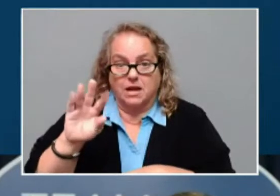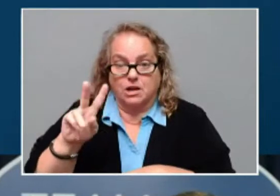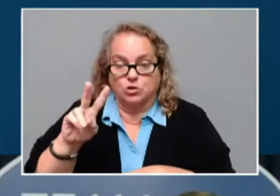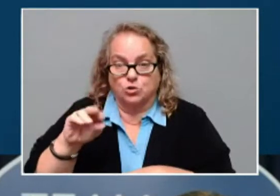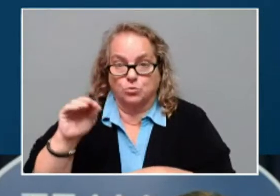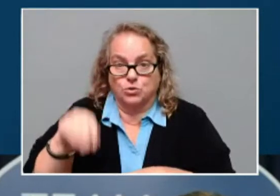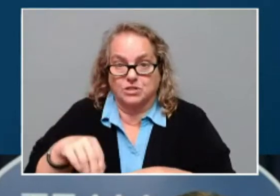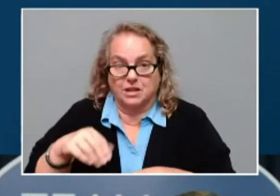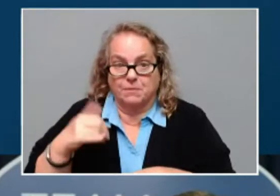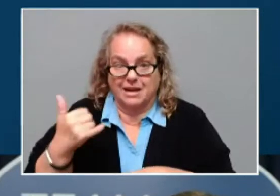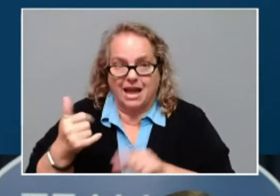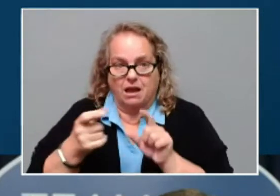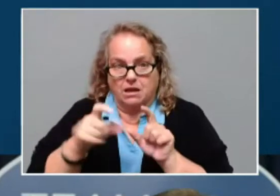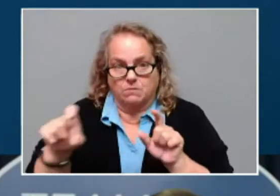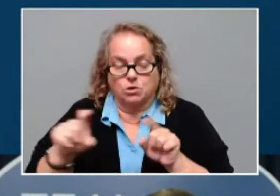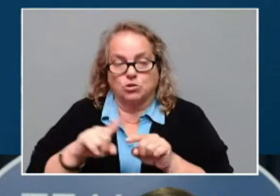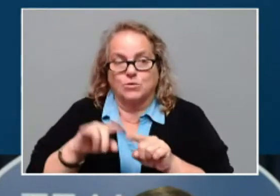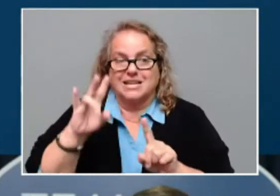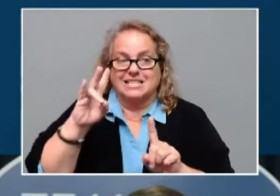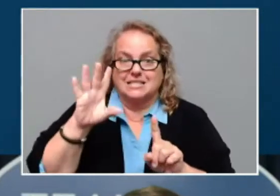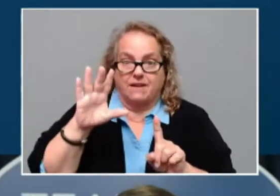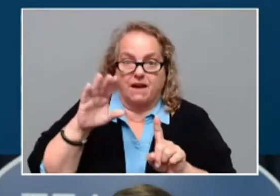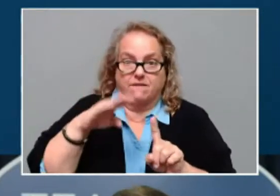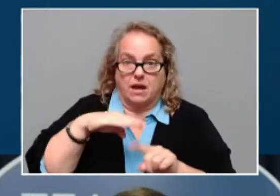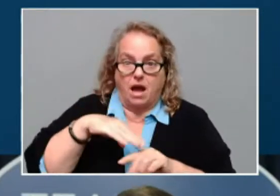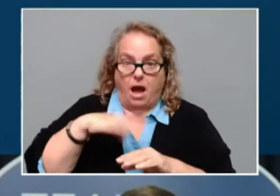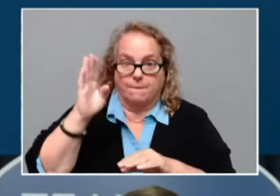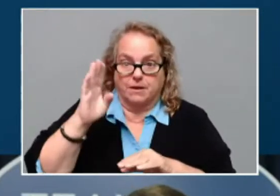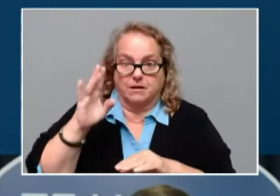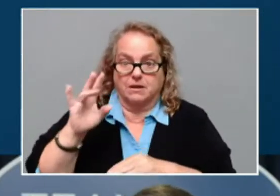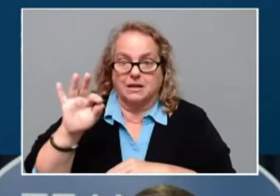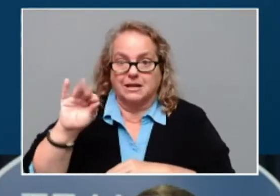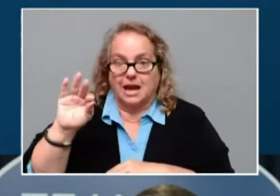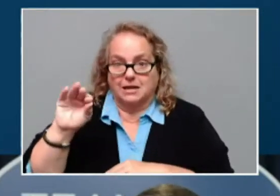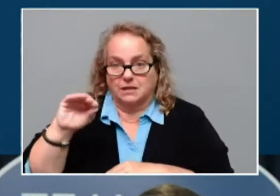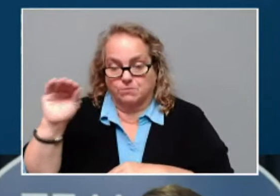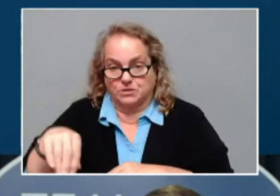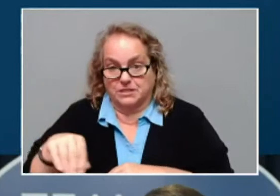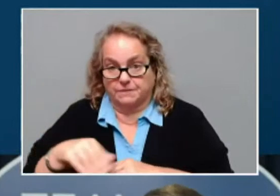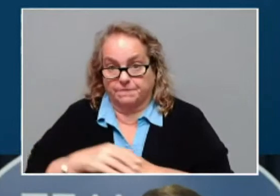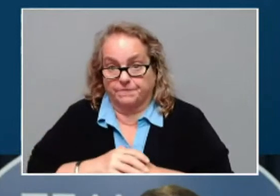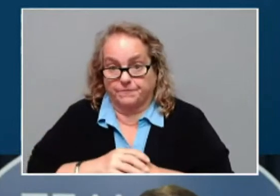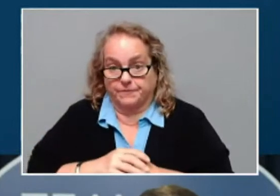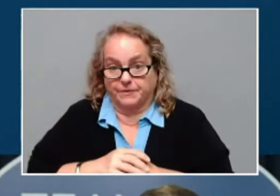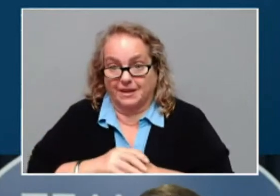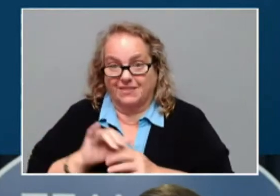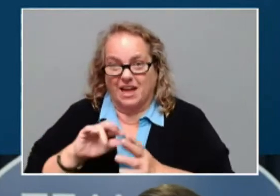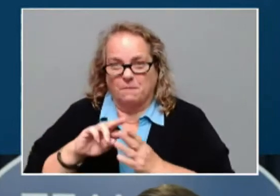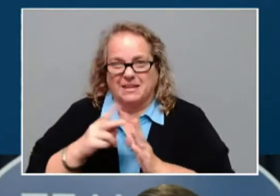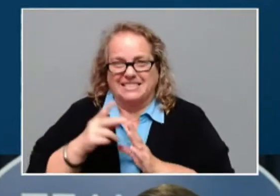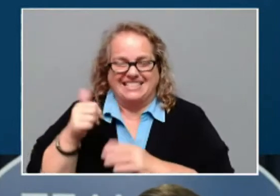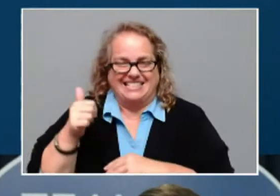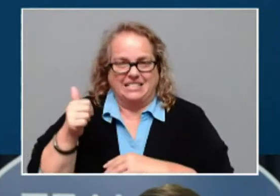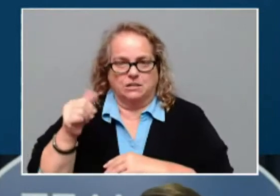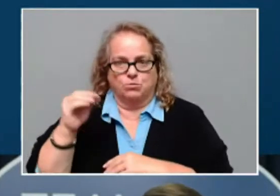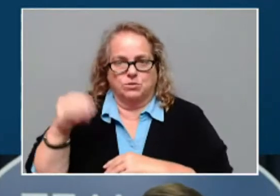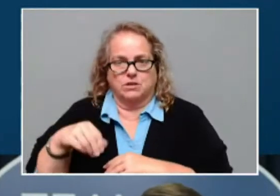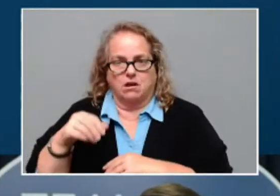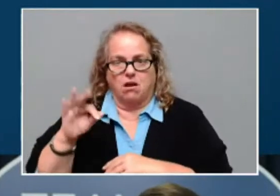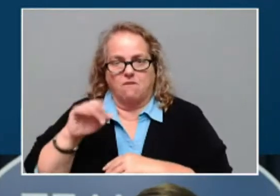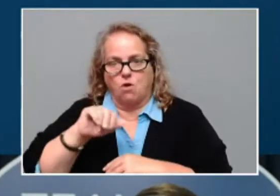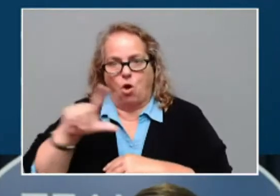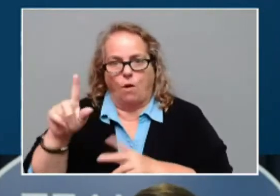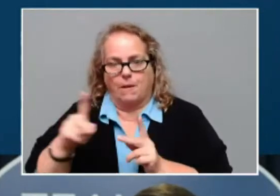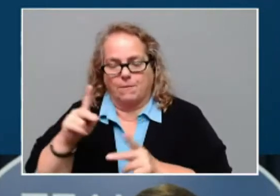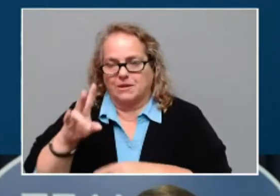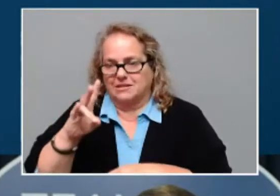to 75 and up, where we are at 90%. That means 10% of all individuals, 75 and up, are